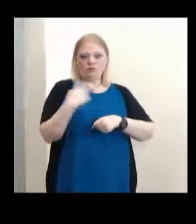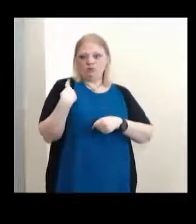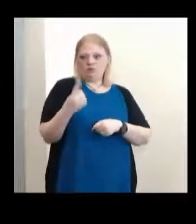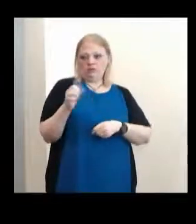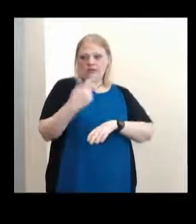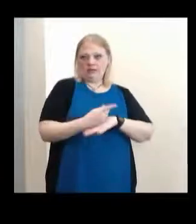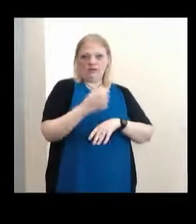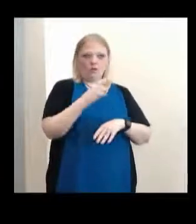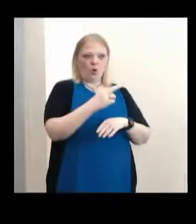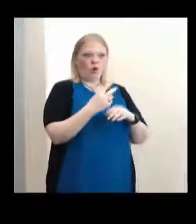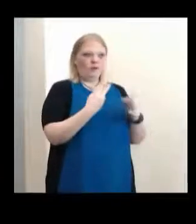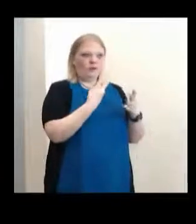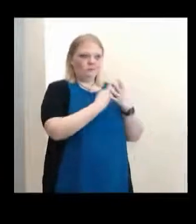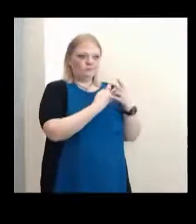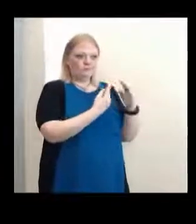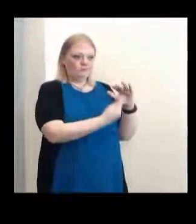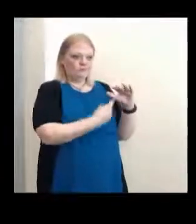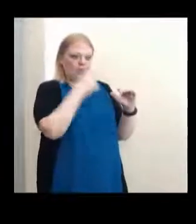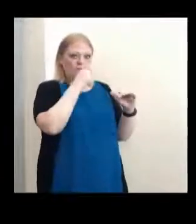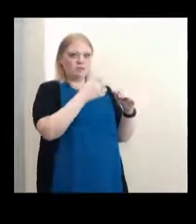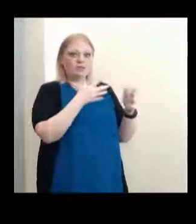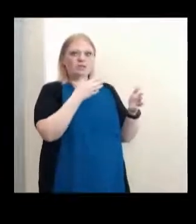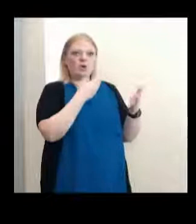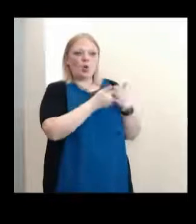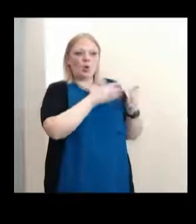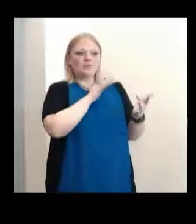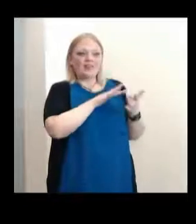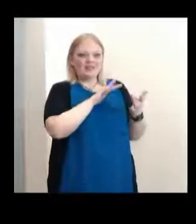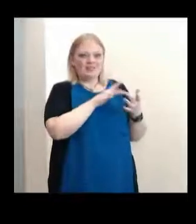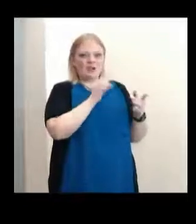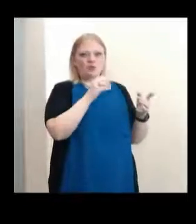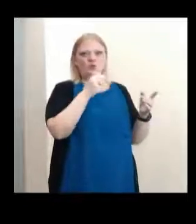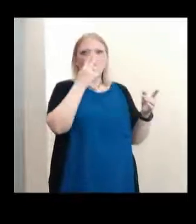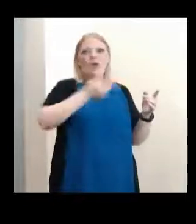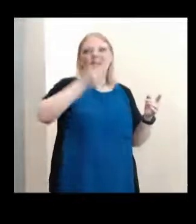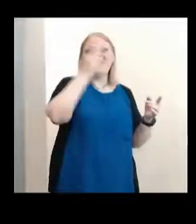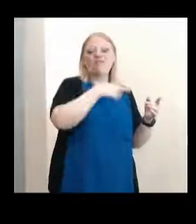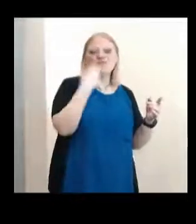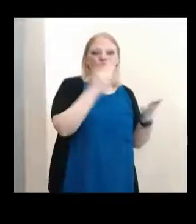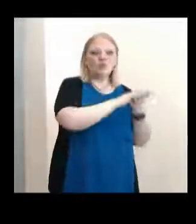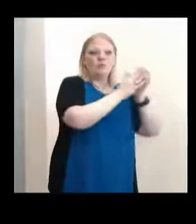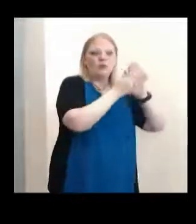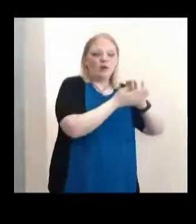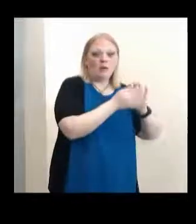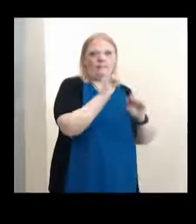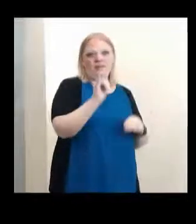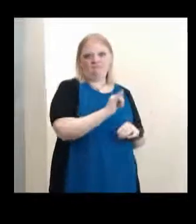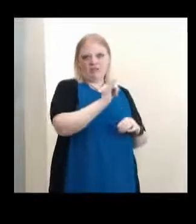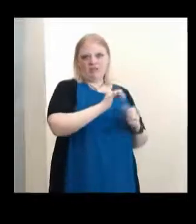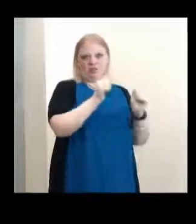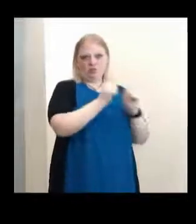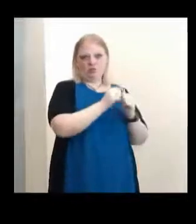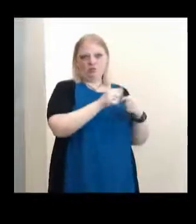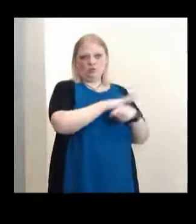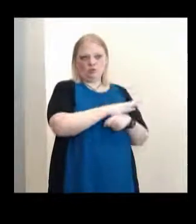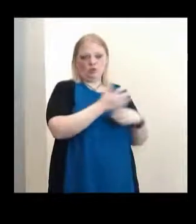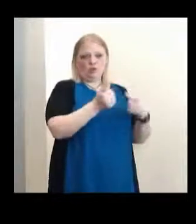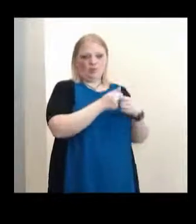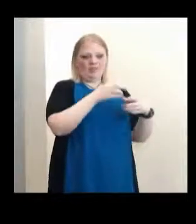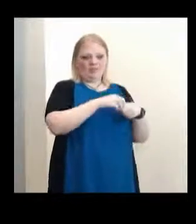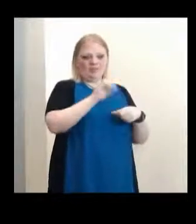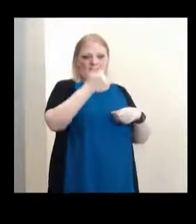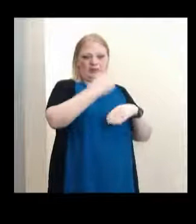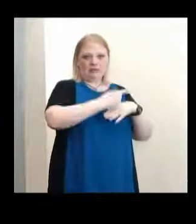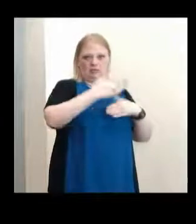in quarantine because they're a close contact, so they're at very high risk of becoming infected with COVID-19 in the next 10 days.